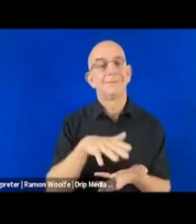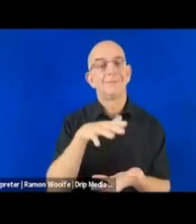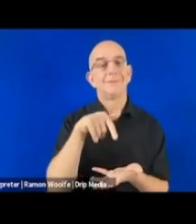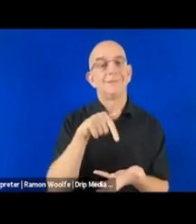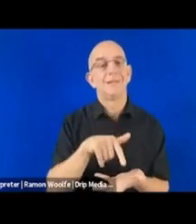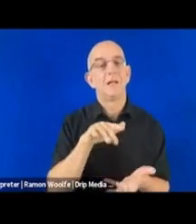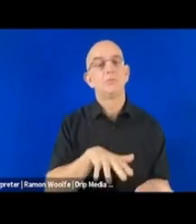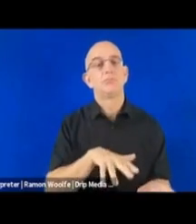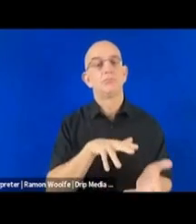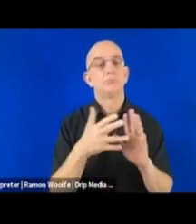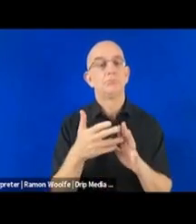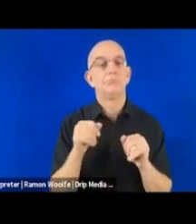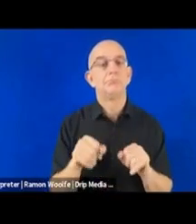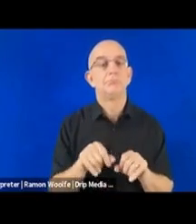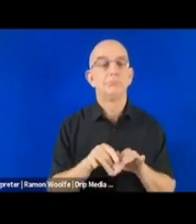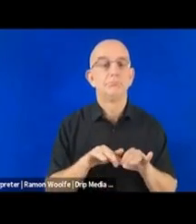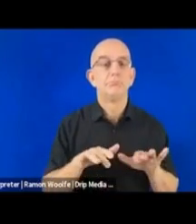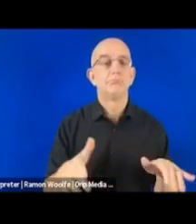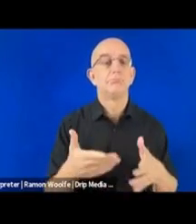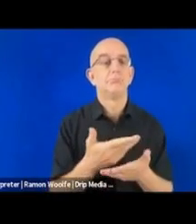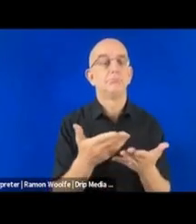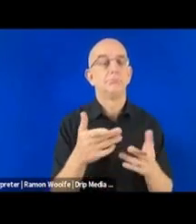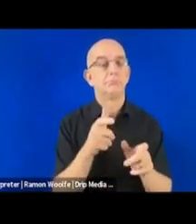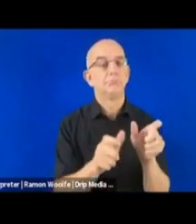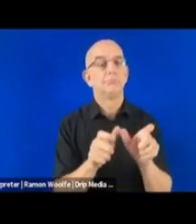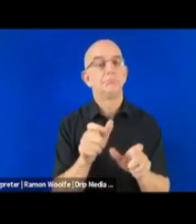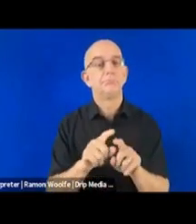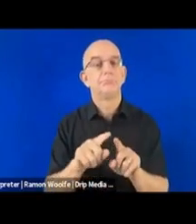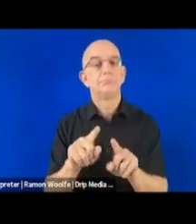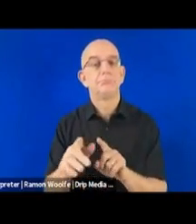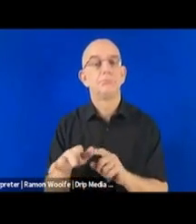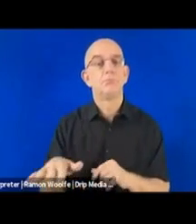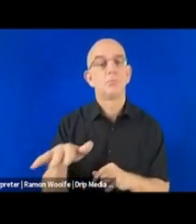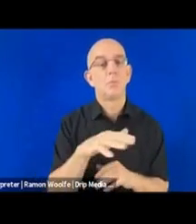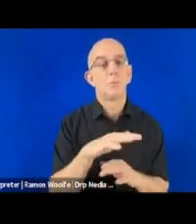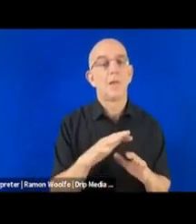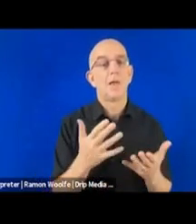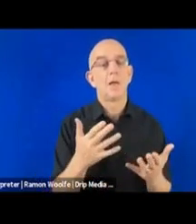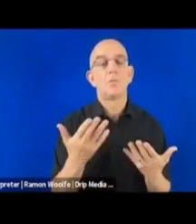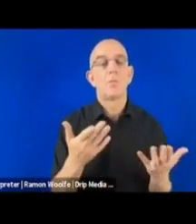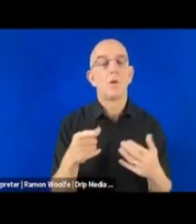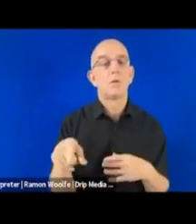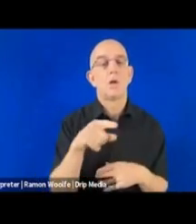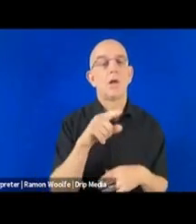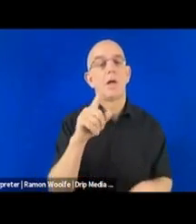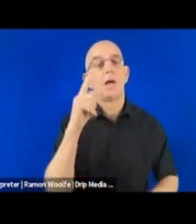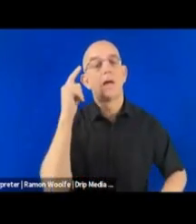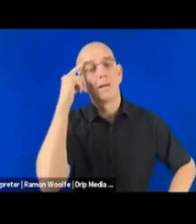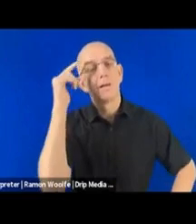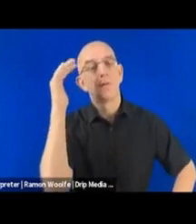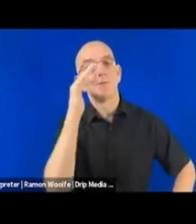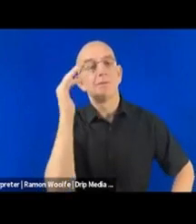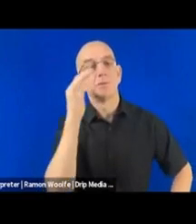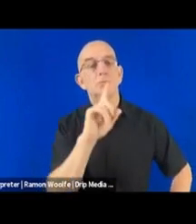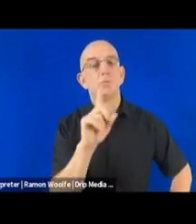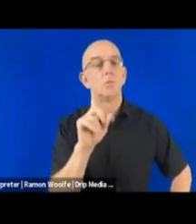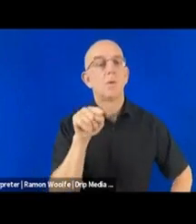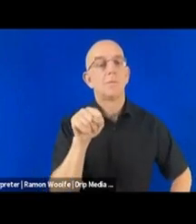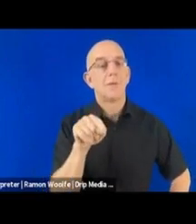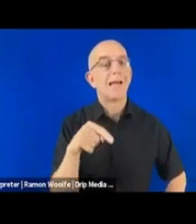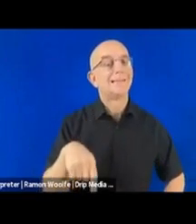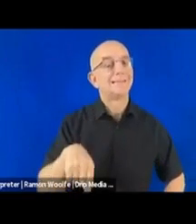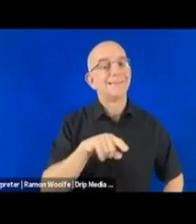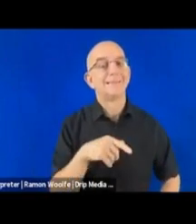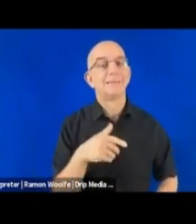Right. So what has happened so far to make sure to actualize this partnership between Magomero